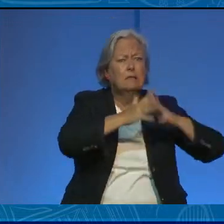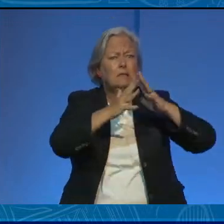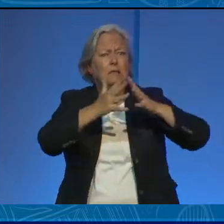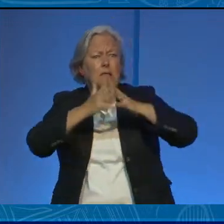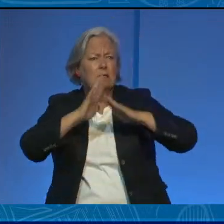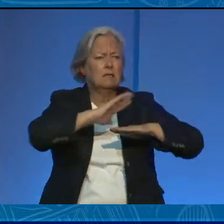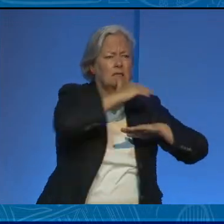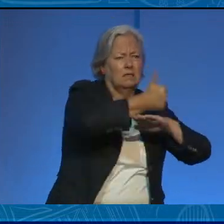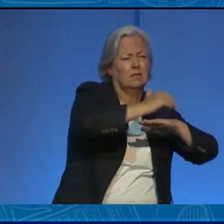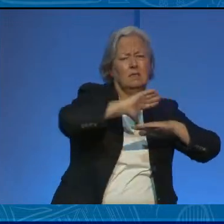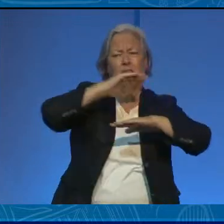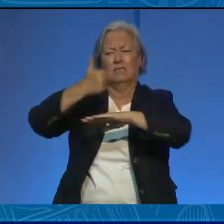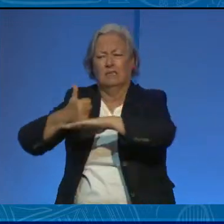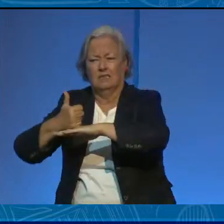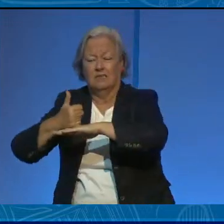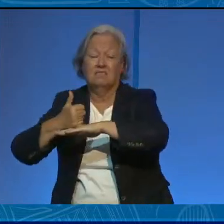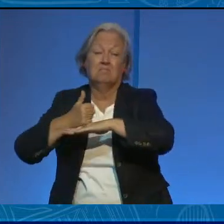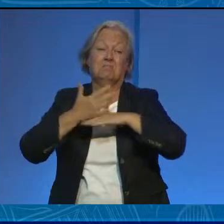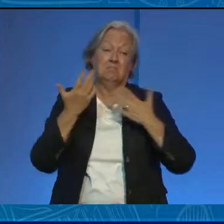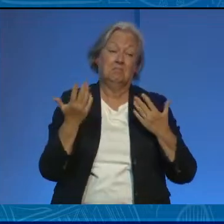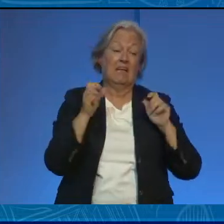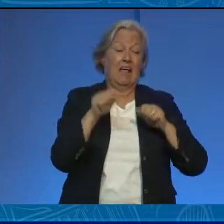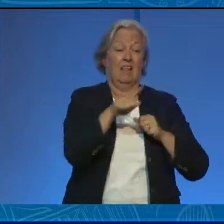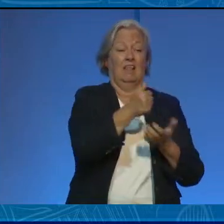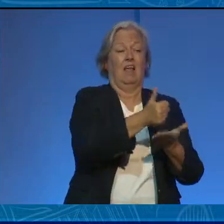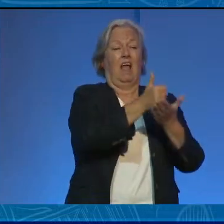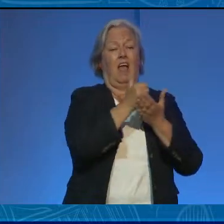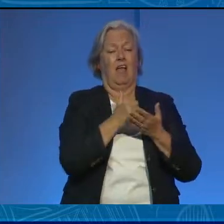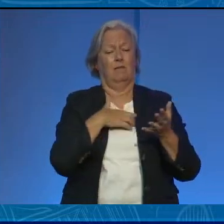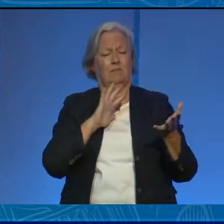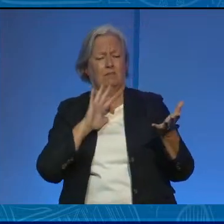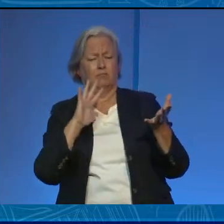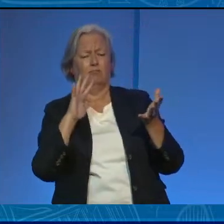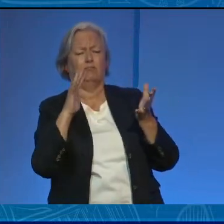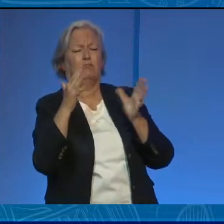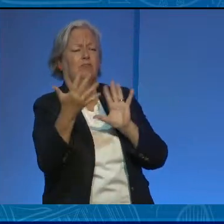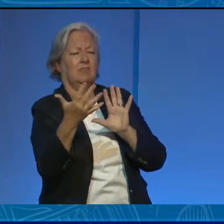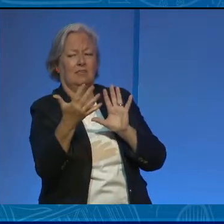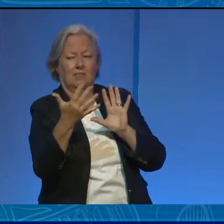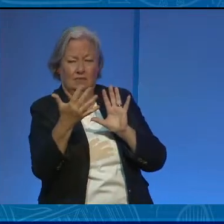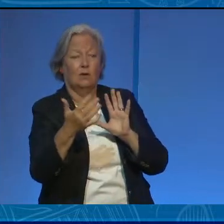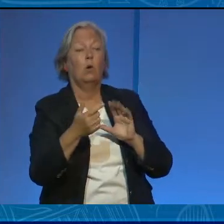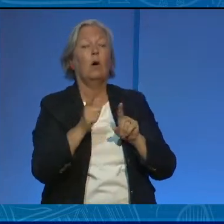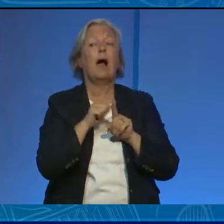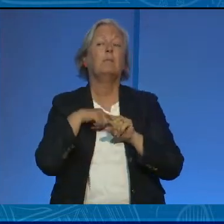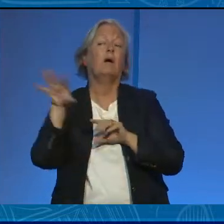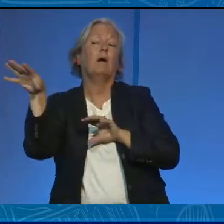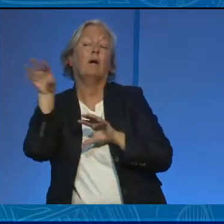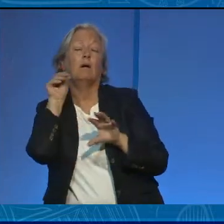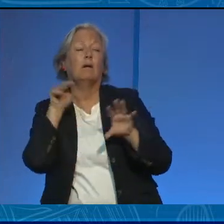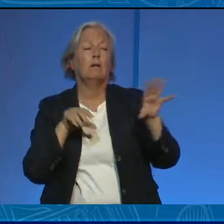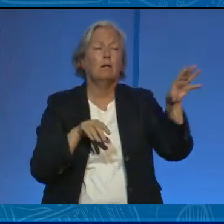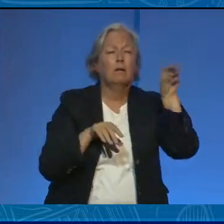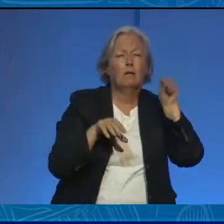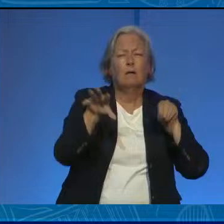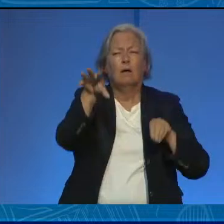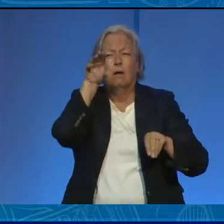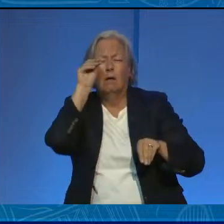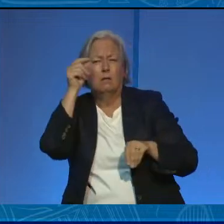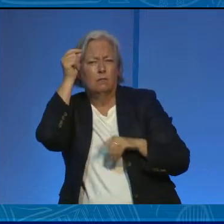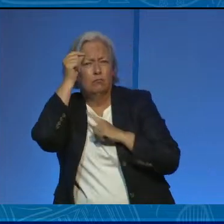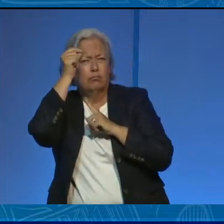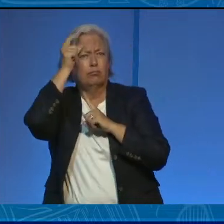shaped throughout and beyond our region, whilst we also learn from our neighbors' knowledge and